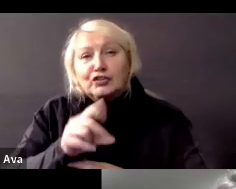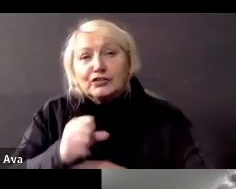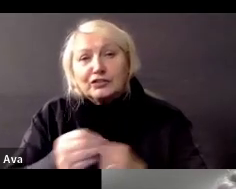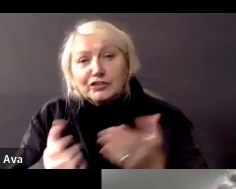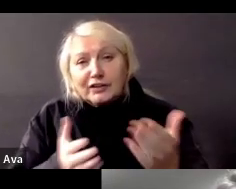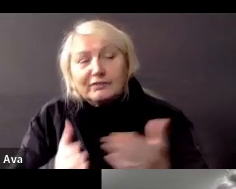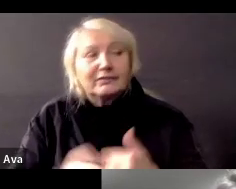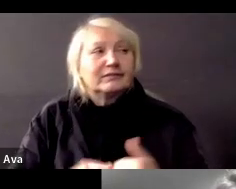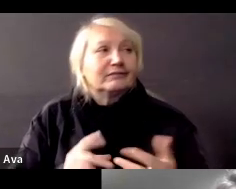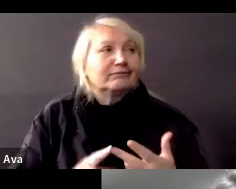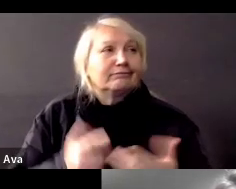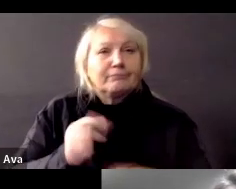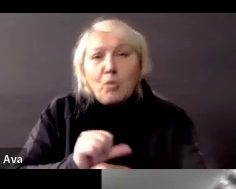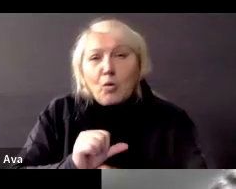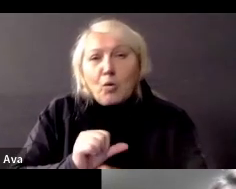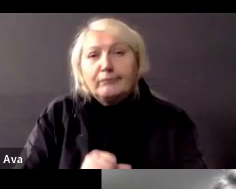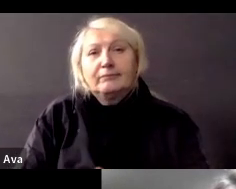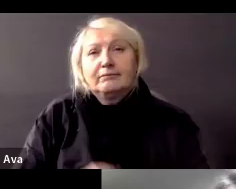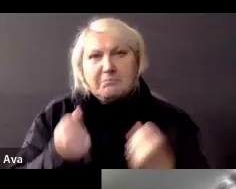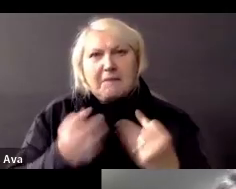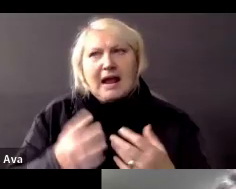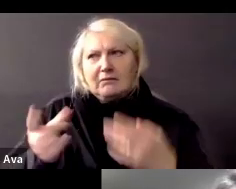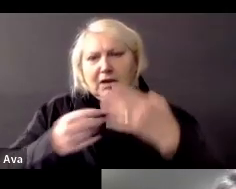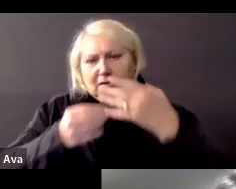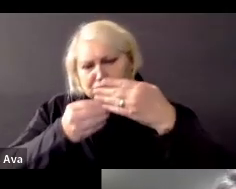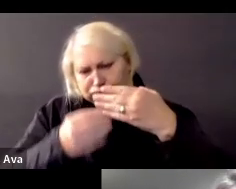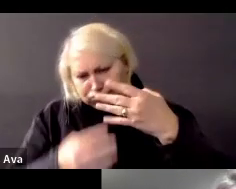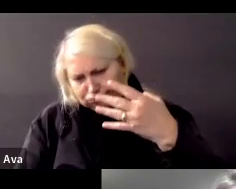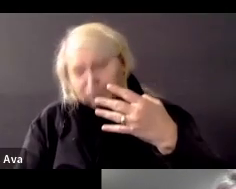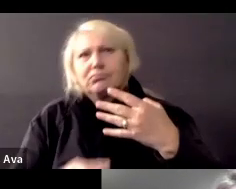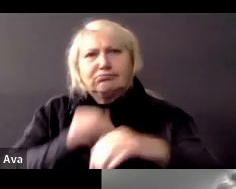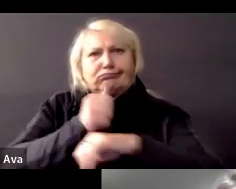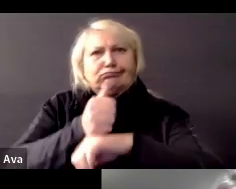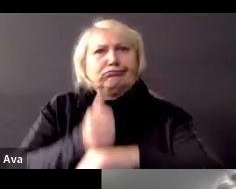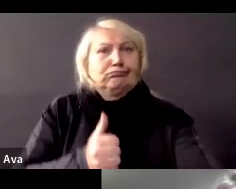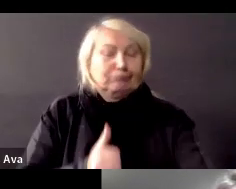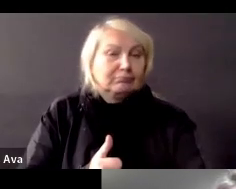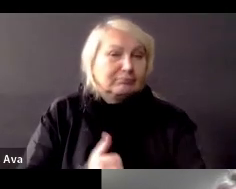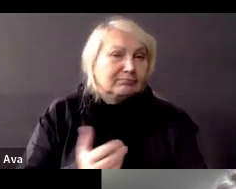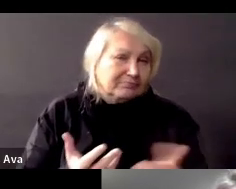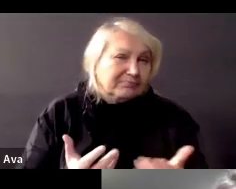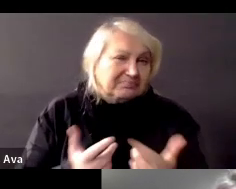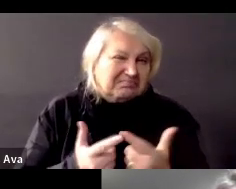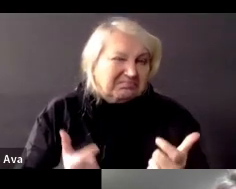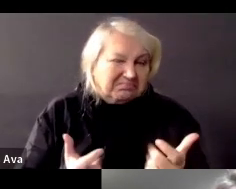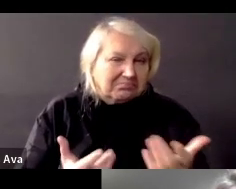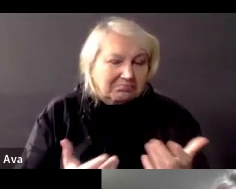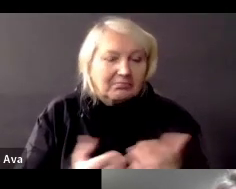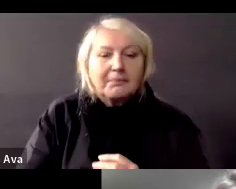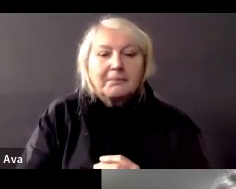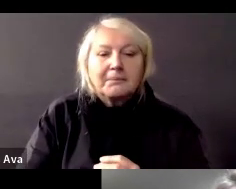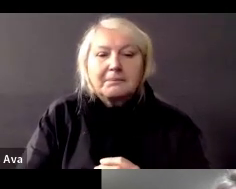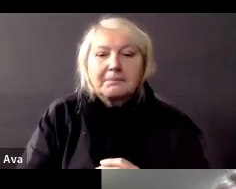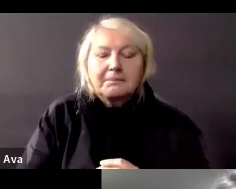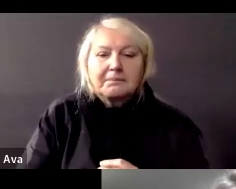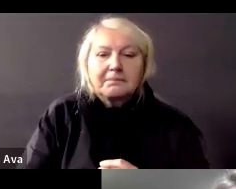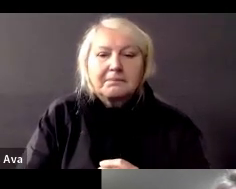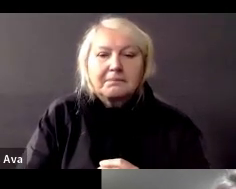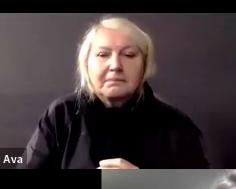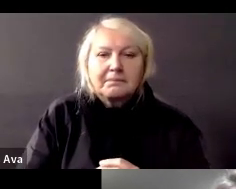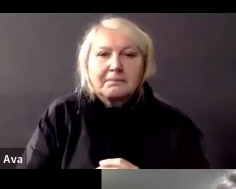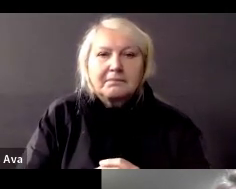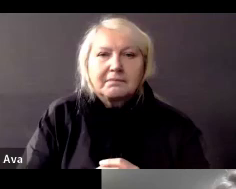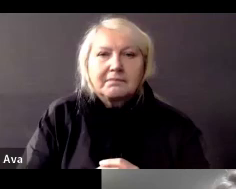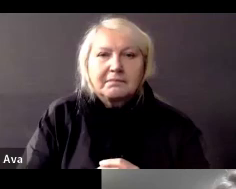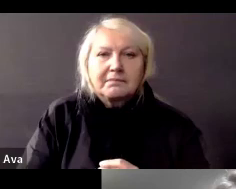employment, and and so forth. So things that we uh,